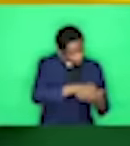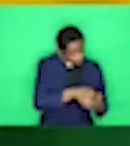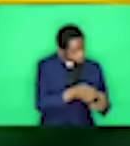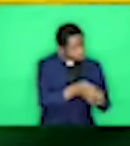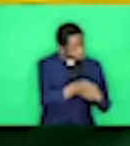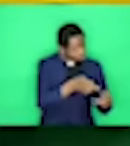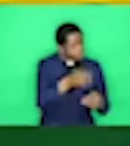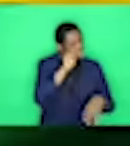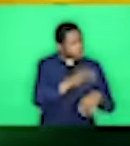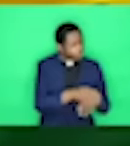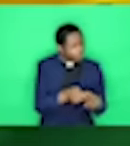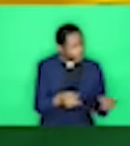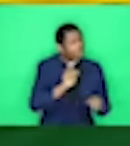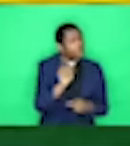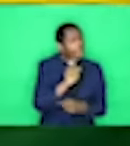this flag.